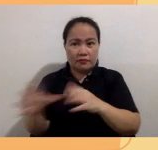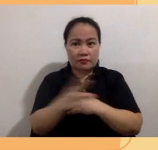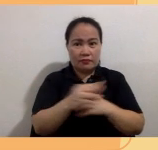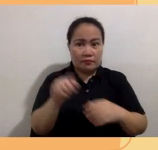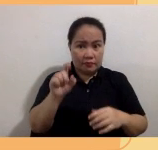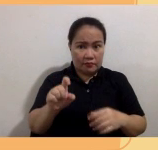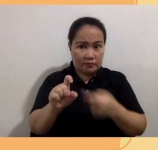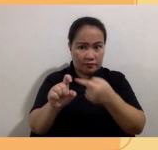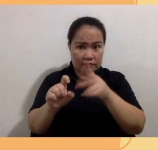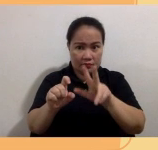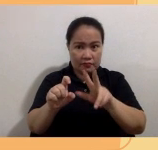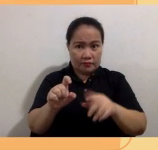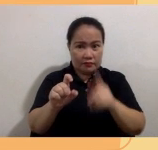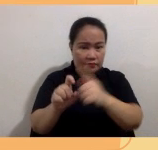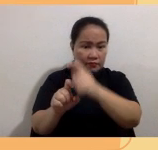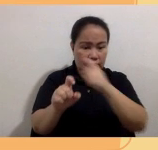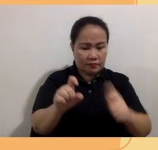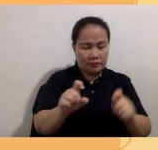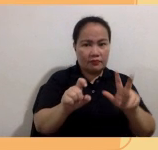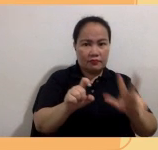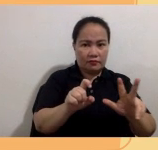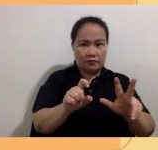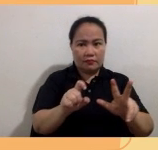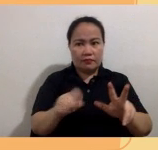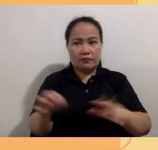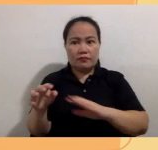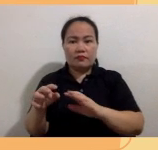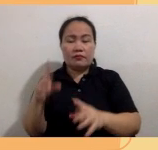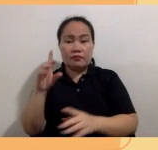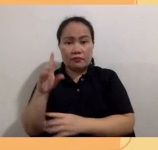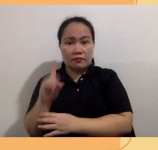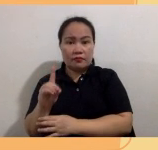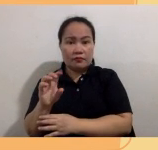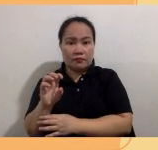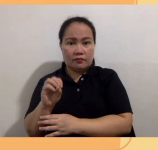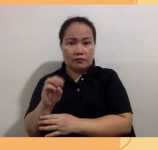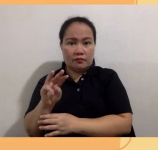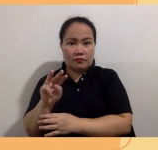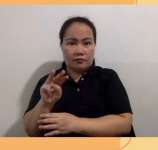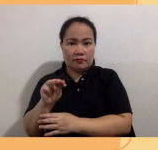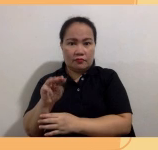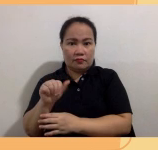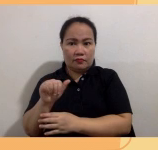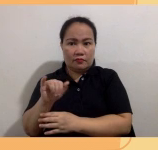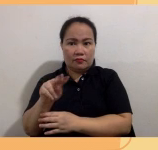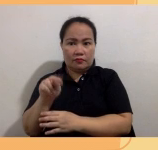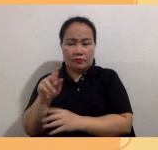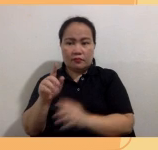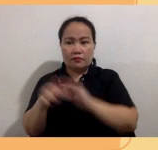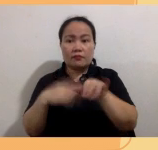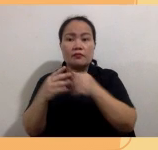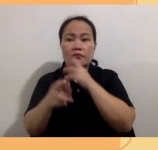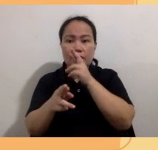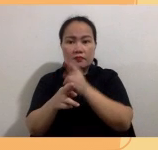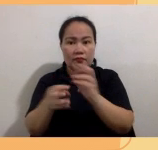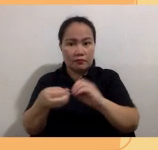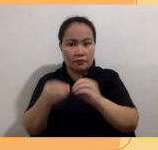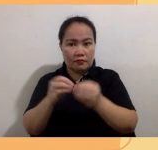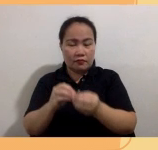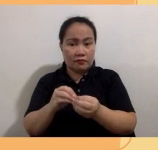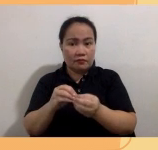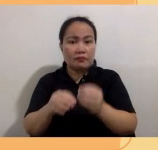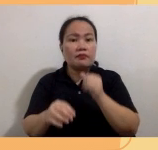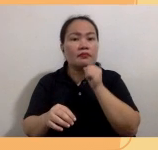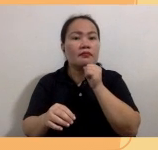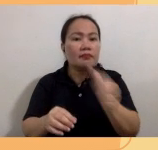equal to positive 3. So our domain will be all real numbers except negative 3 and positive